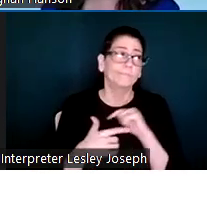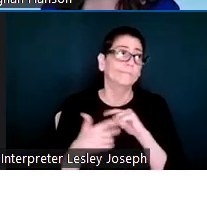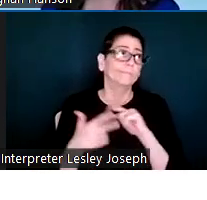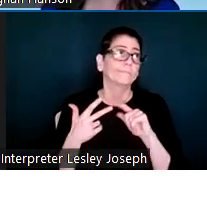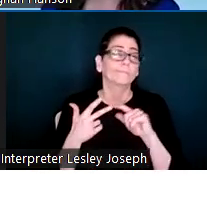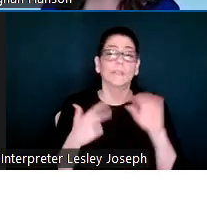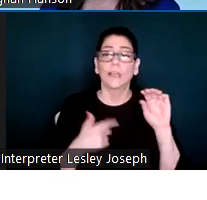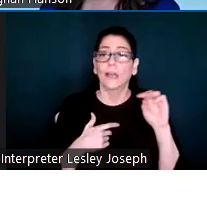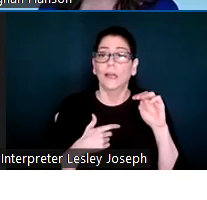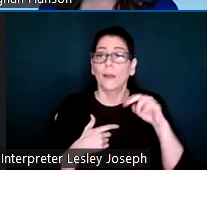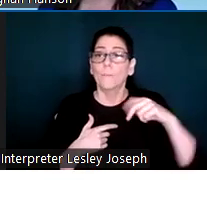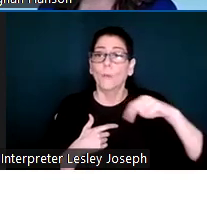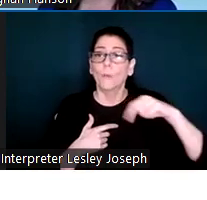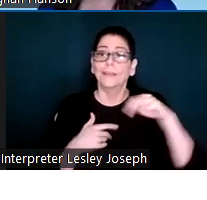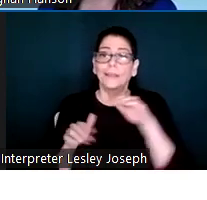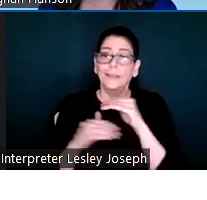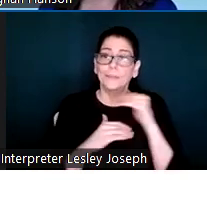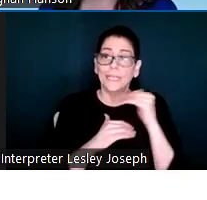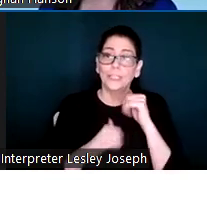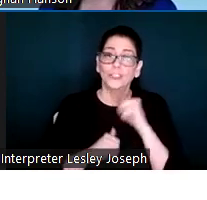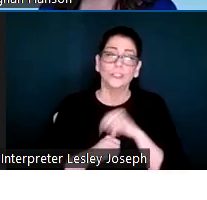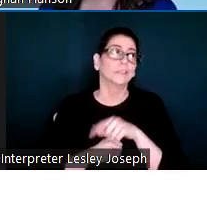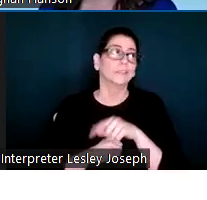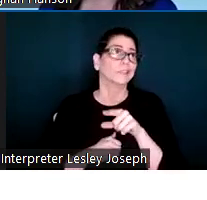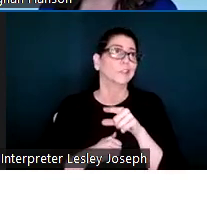mobility limitations. She had a lot of